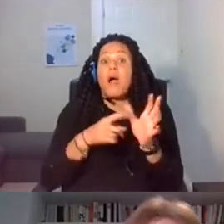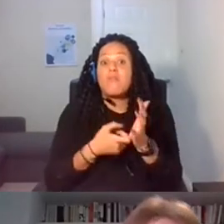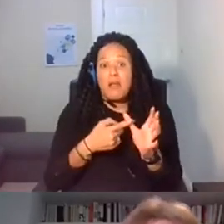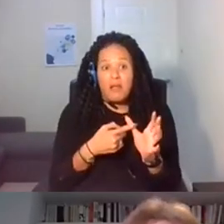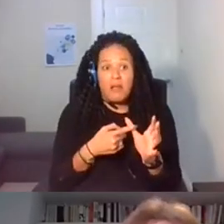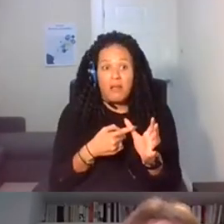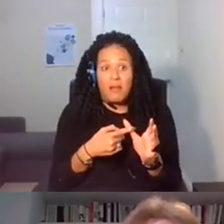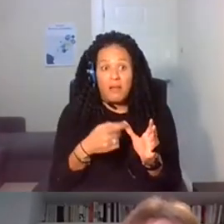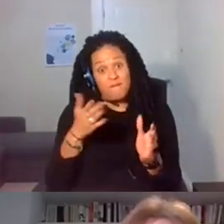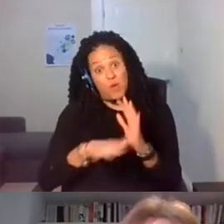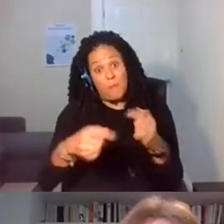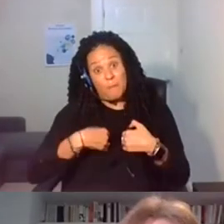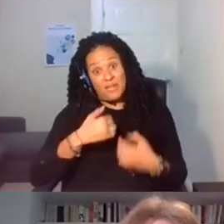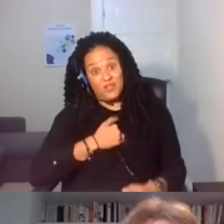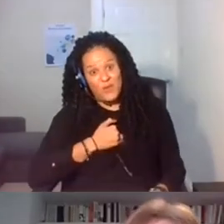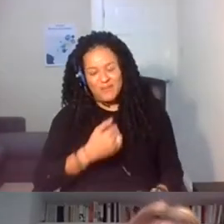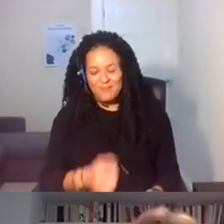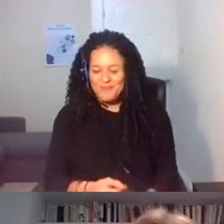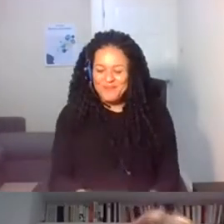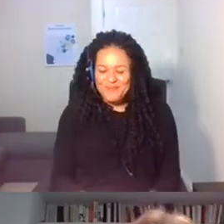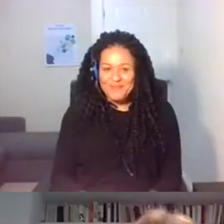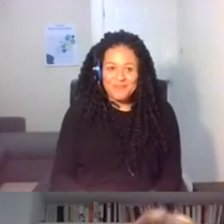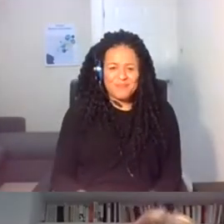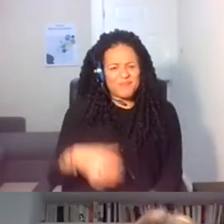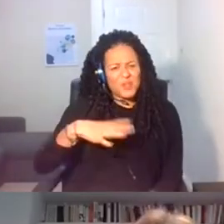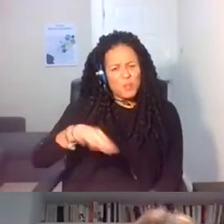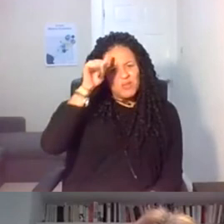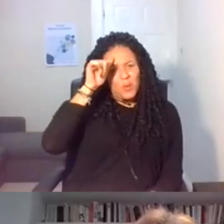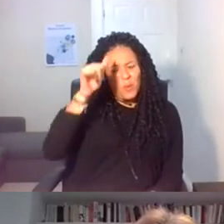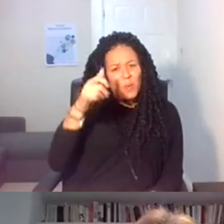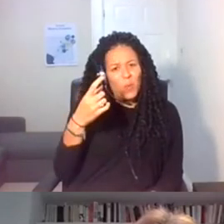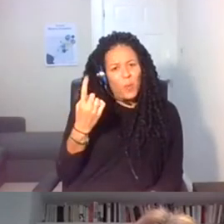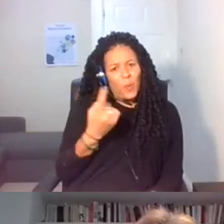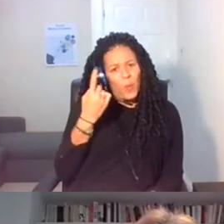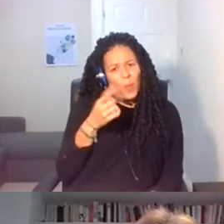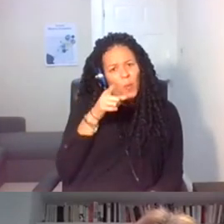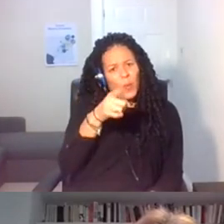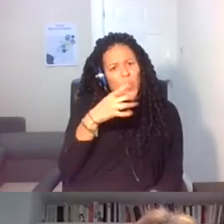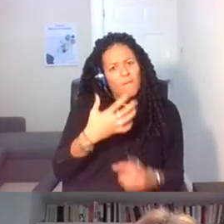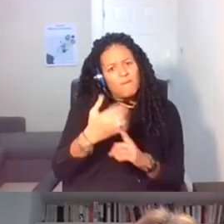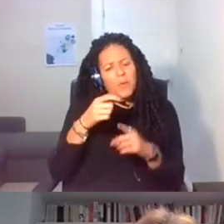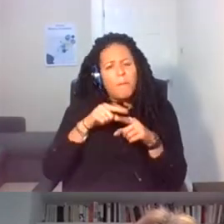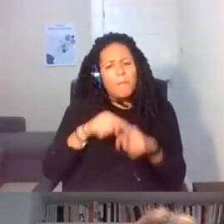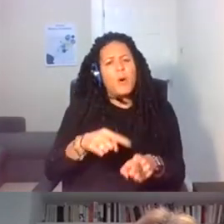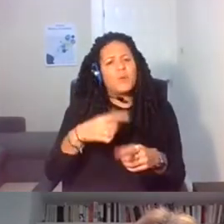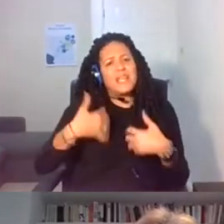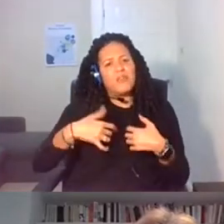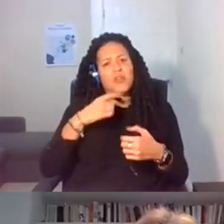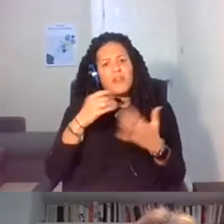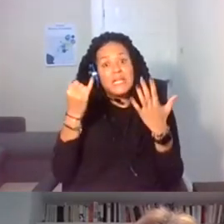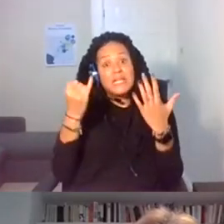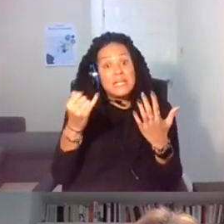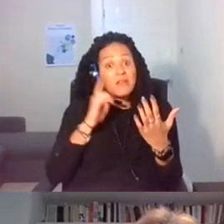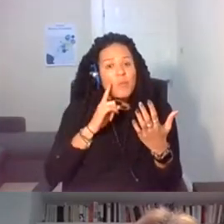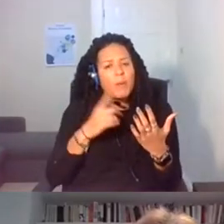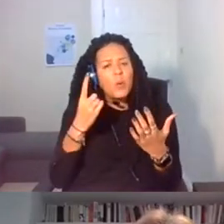this is from me, sorry. But I'd like to know who you found most interesting out of the six women, who you love learning about the most